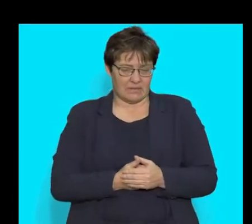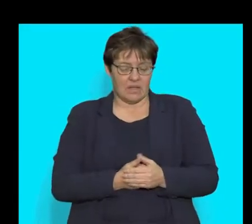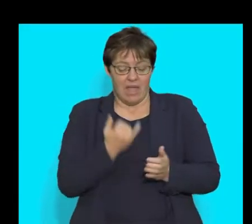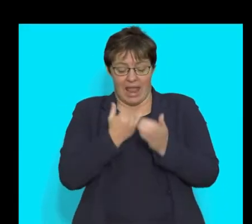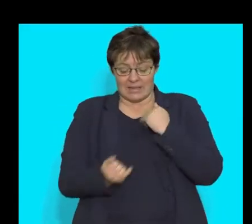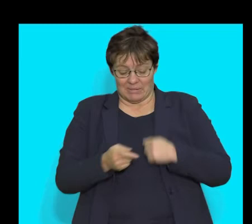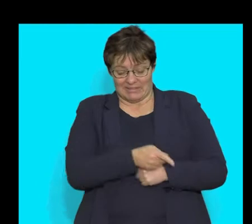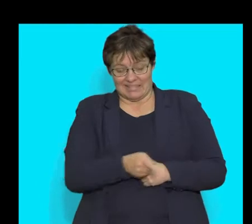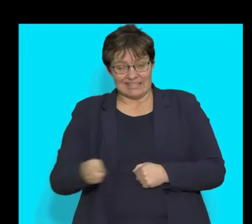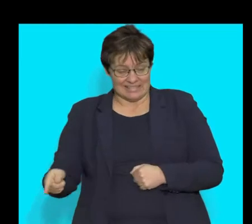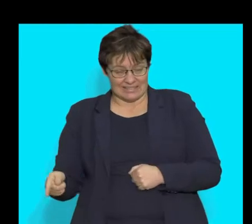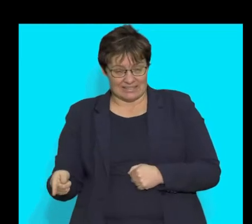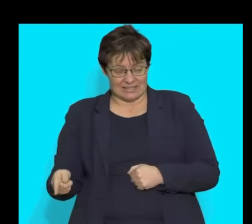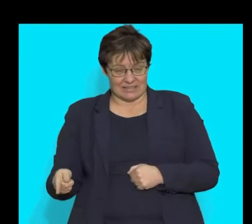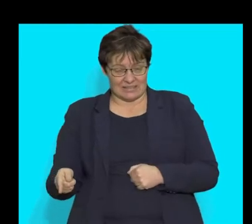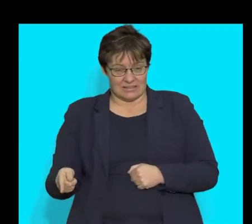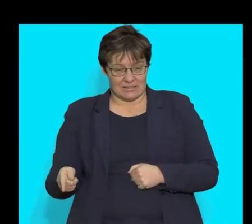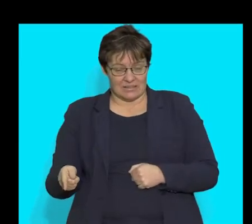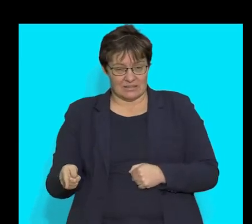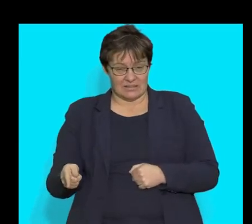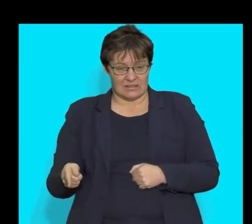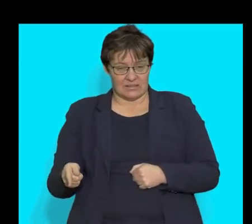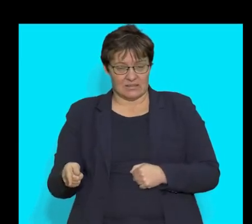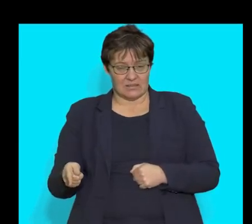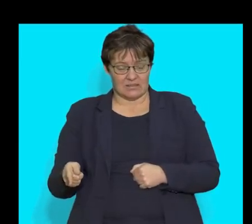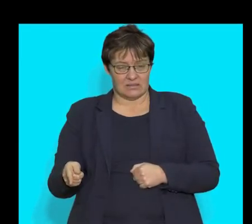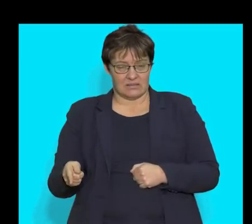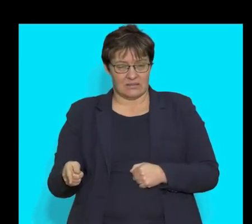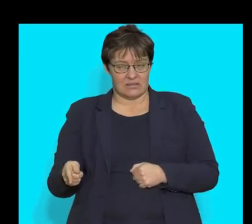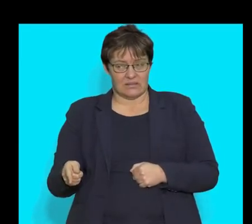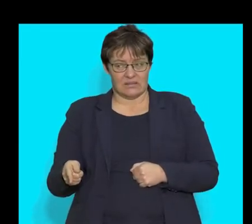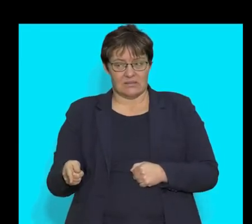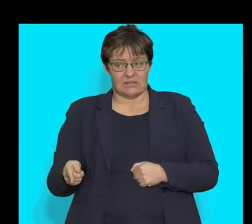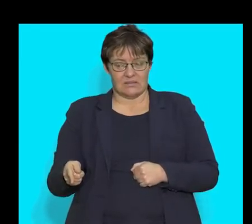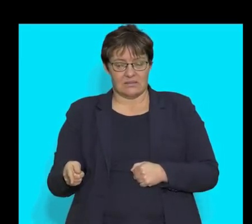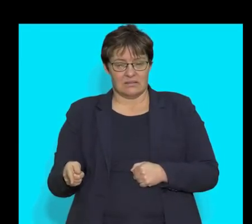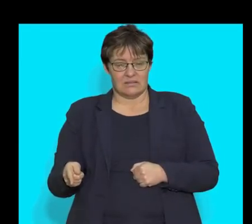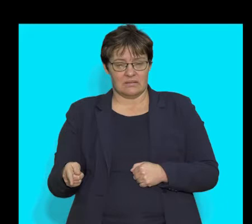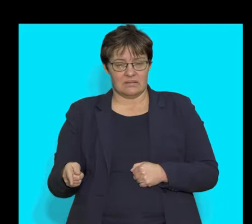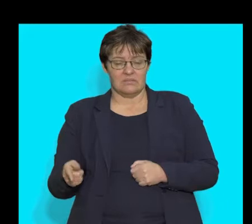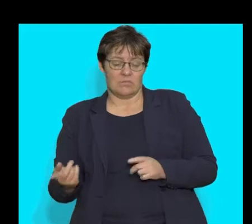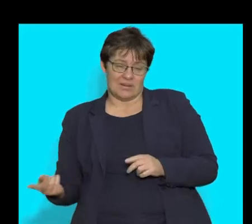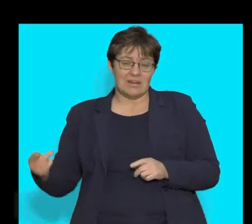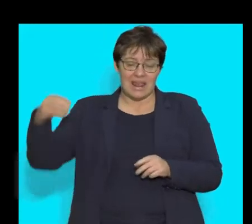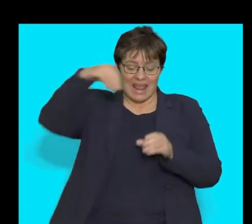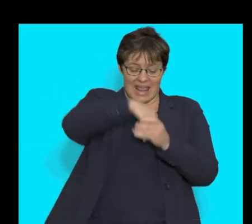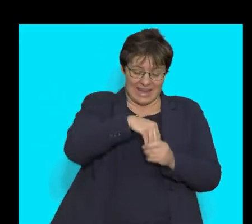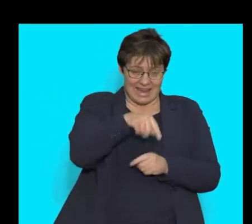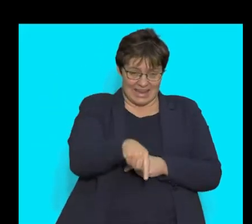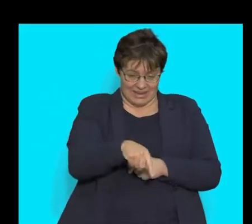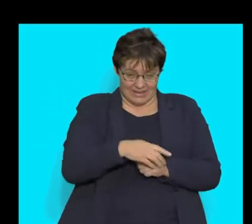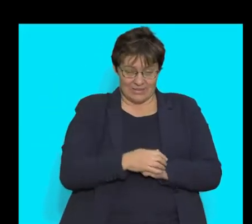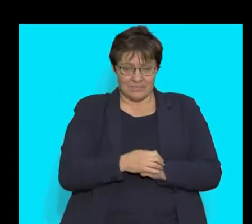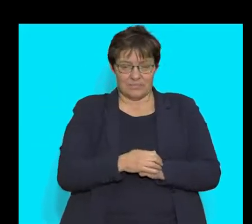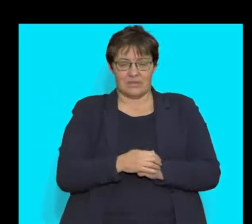the independent variable is at the bottom, the place where you dive in, okay, the swimming pool, you dive